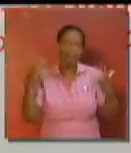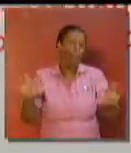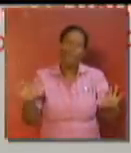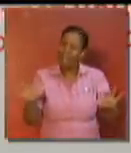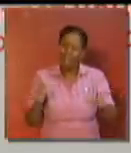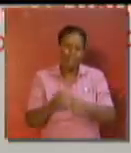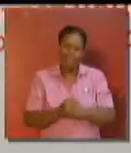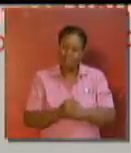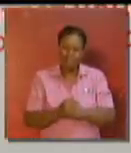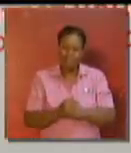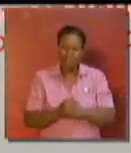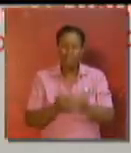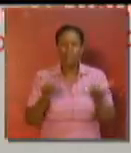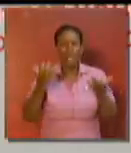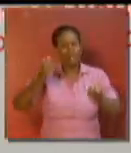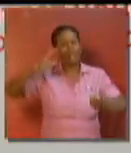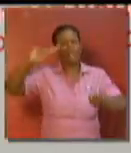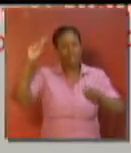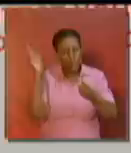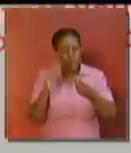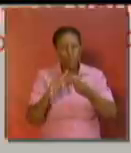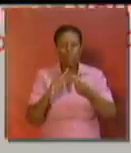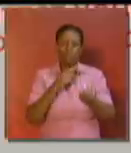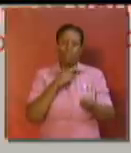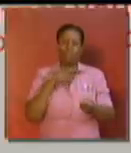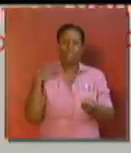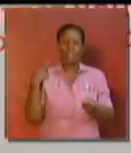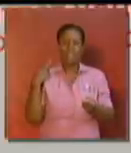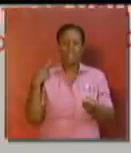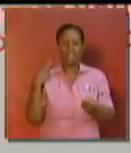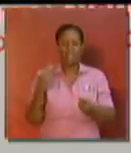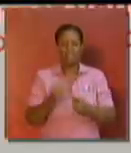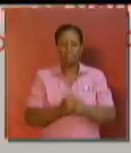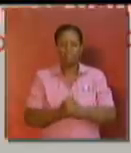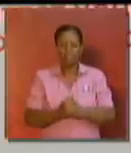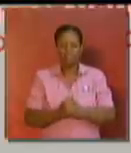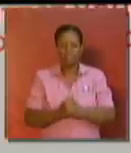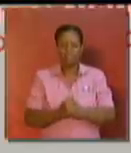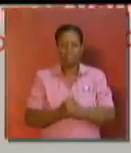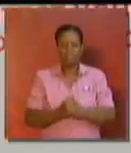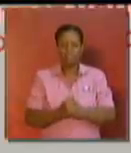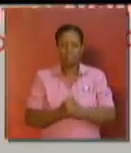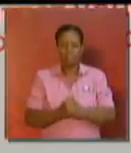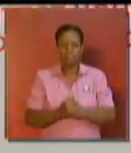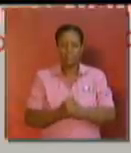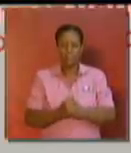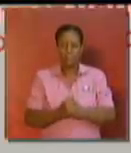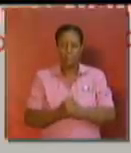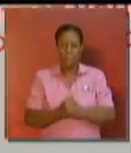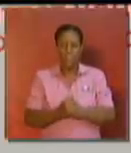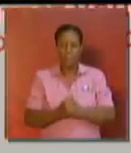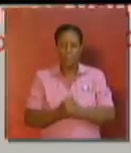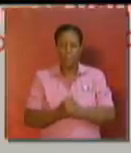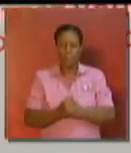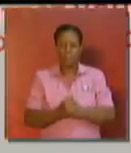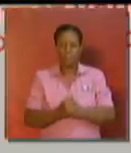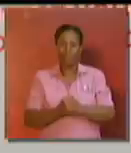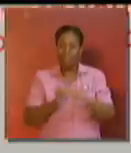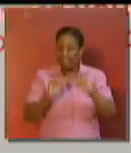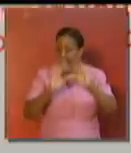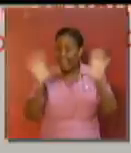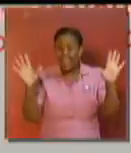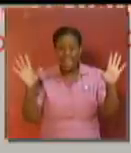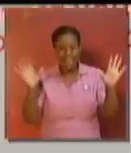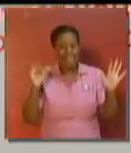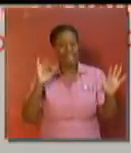to reduce the chance of you then getting other people in the household ill. Clearly, if you're in home quarantine,